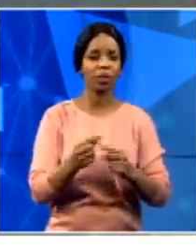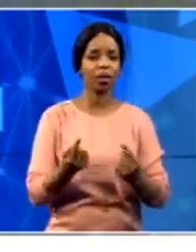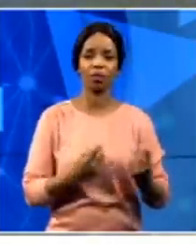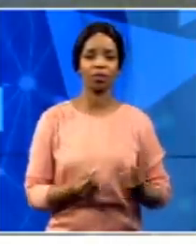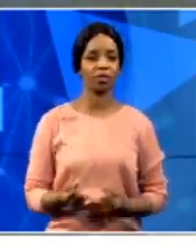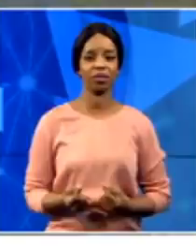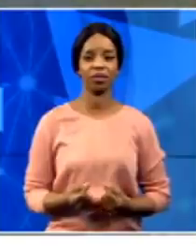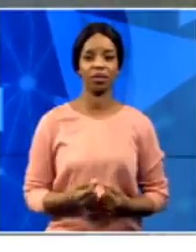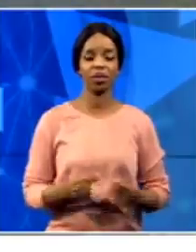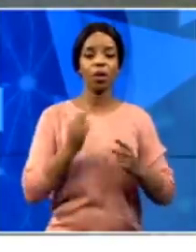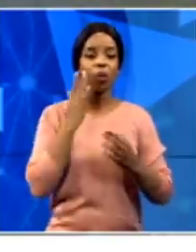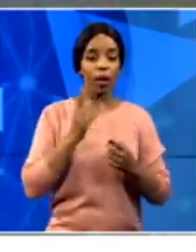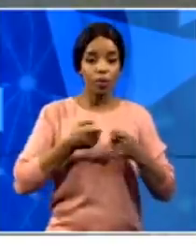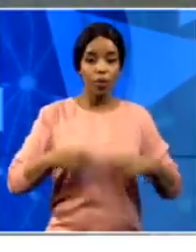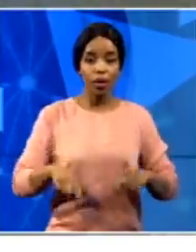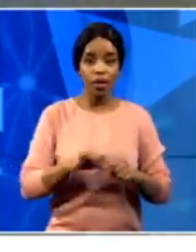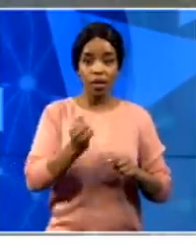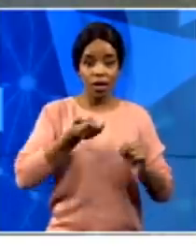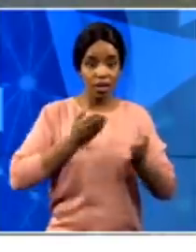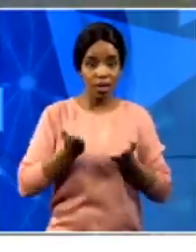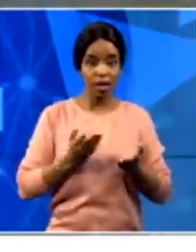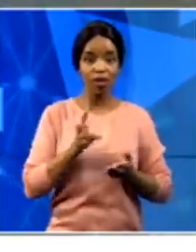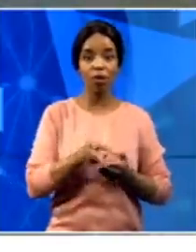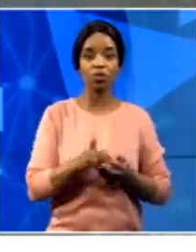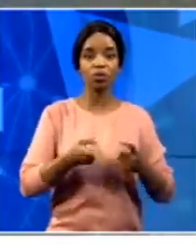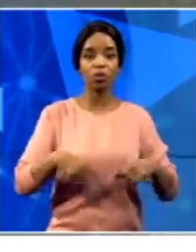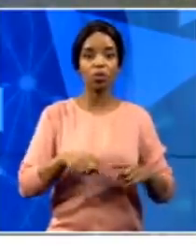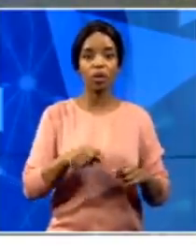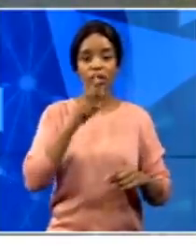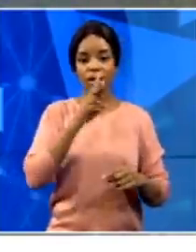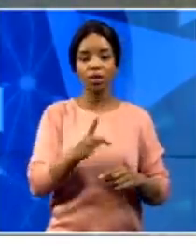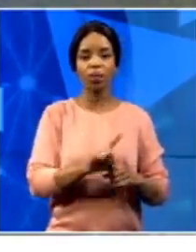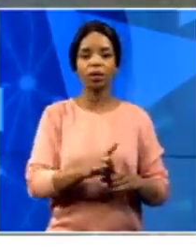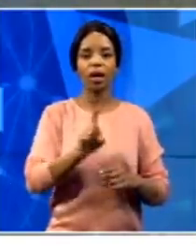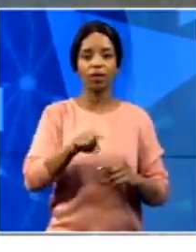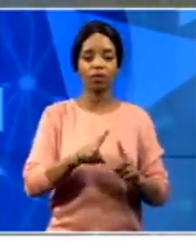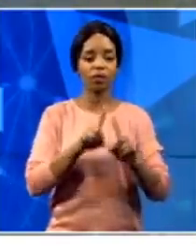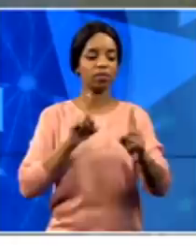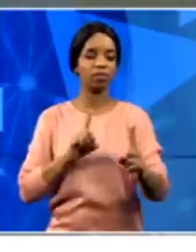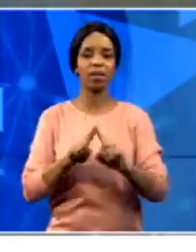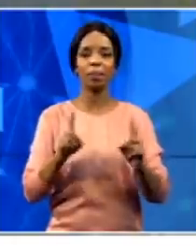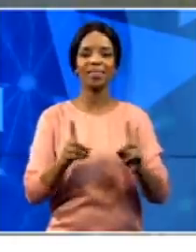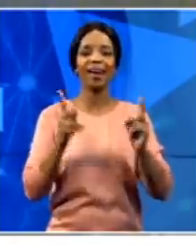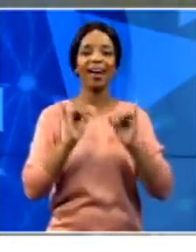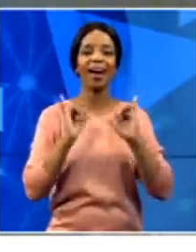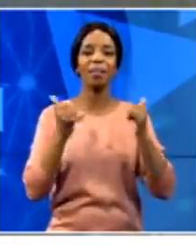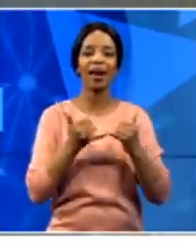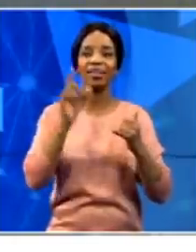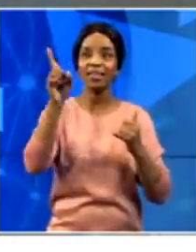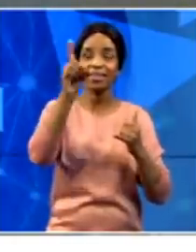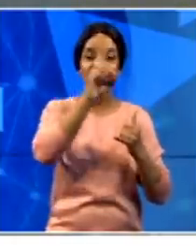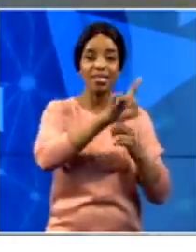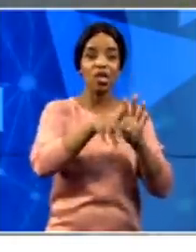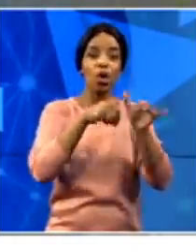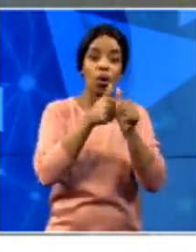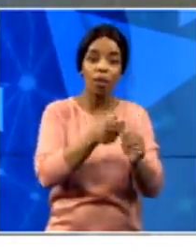are also observing social distancing. Companies are not compliant, Leanne. It's quite embarrassing. And we